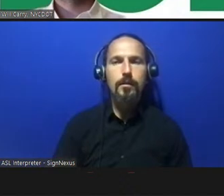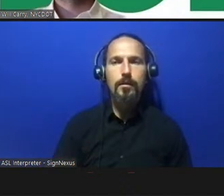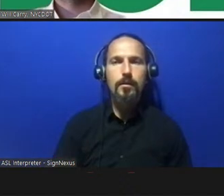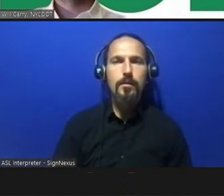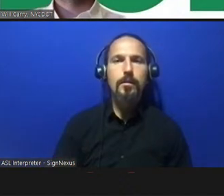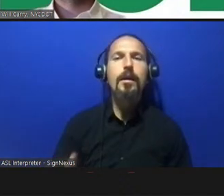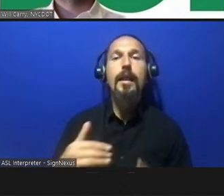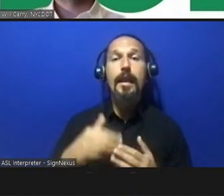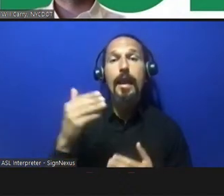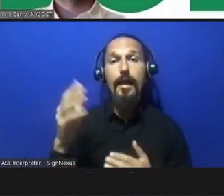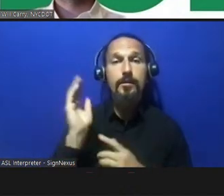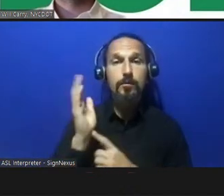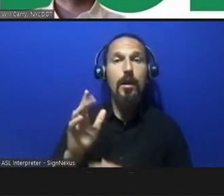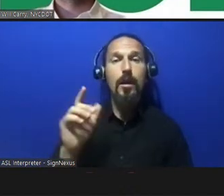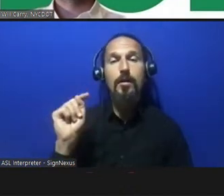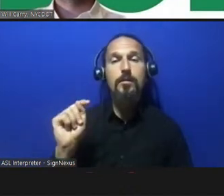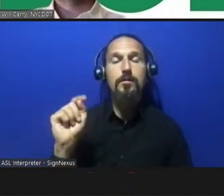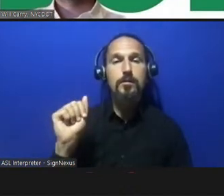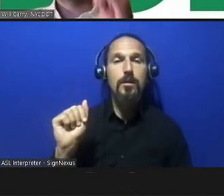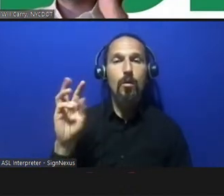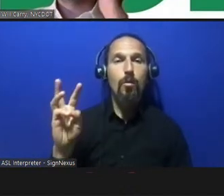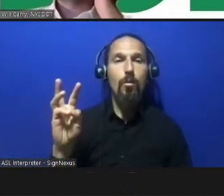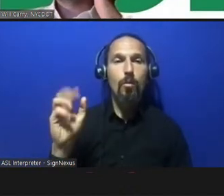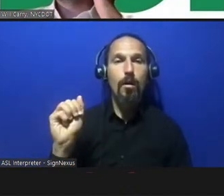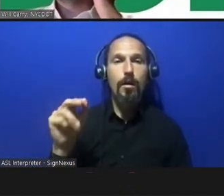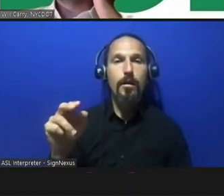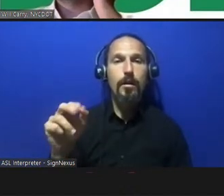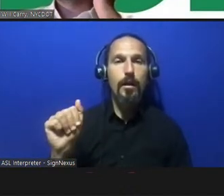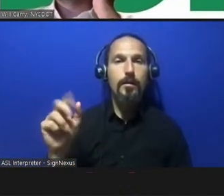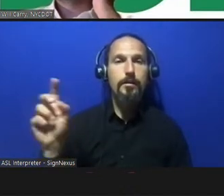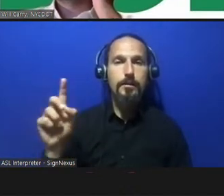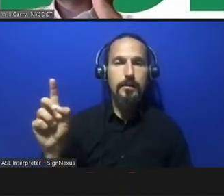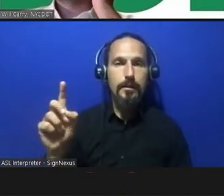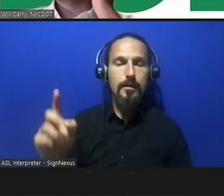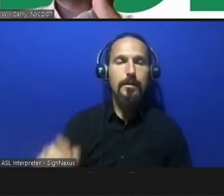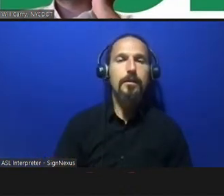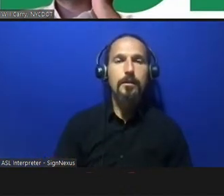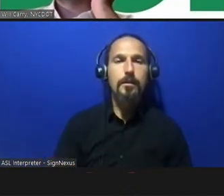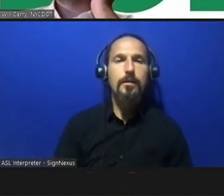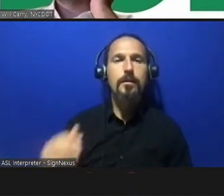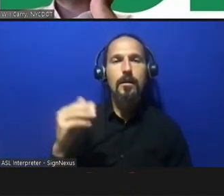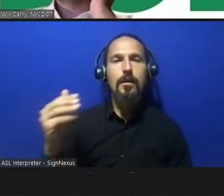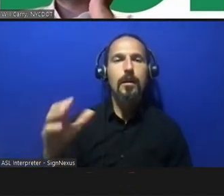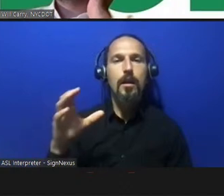the next speaker is tawanna dinard followed by constantin